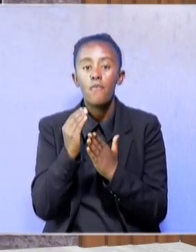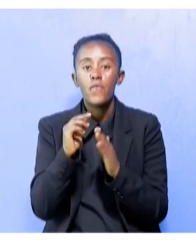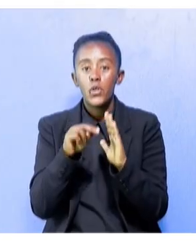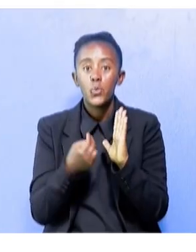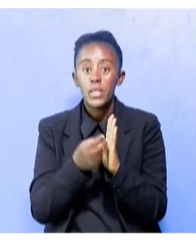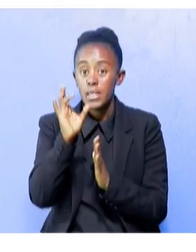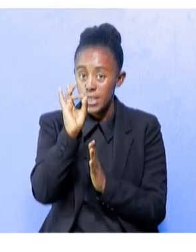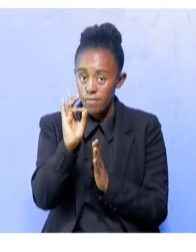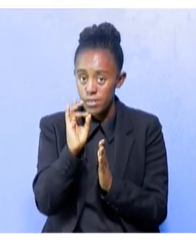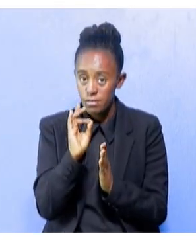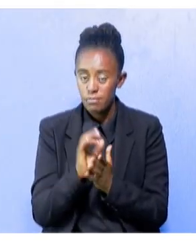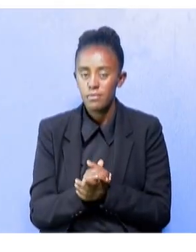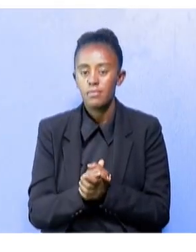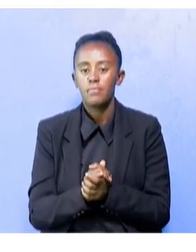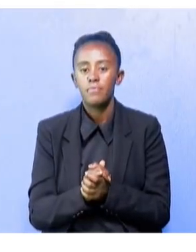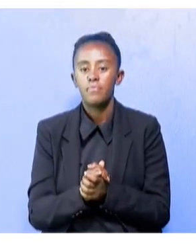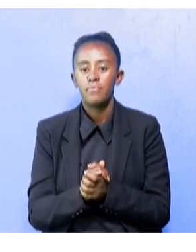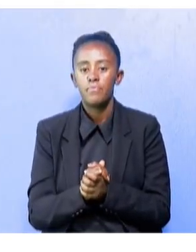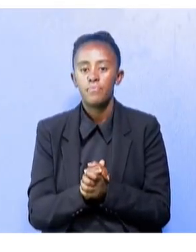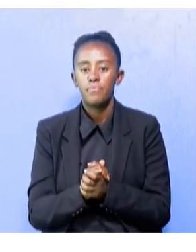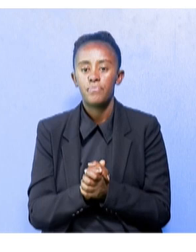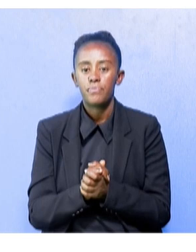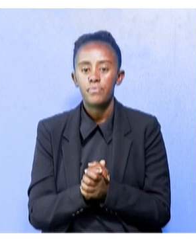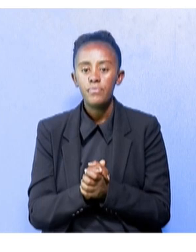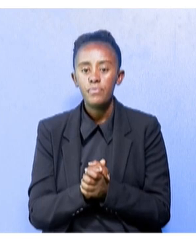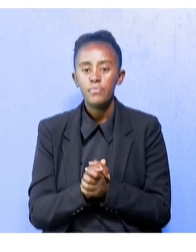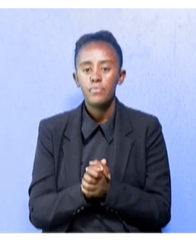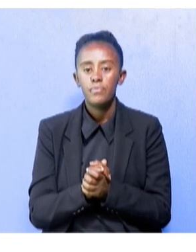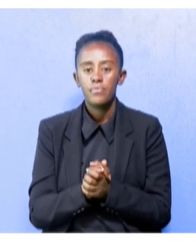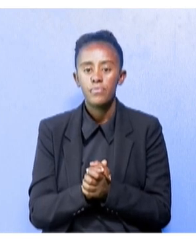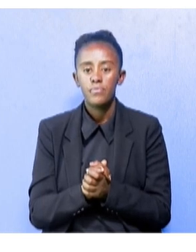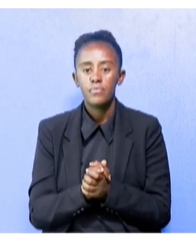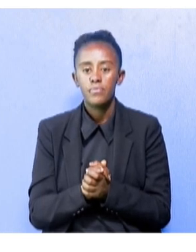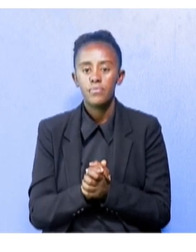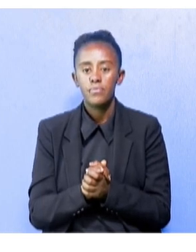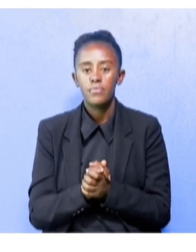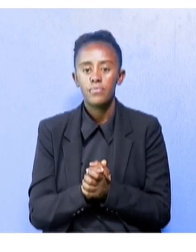7. Good. Unit 7.